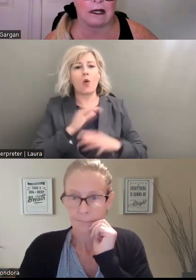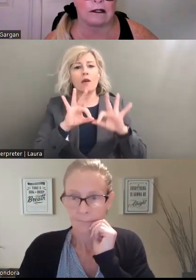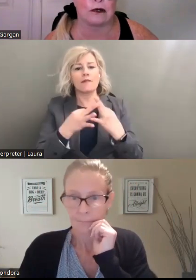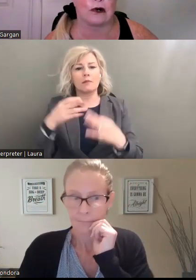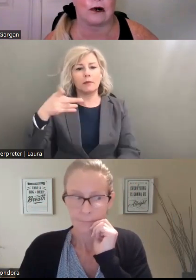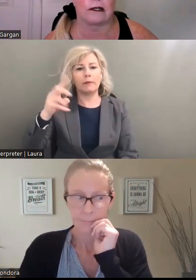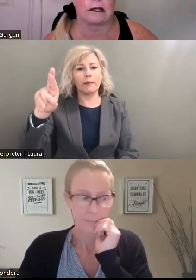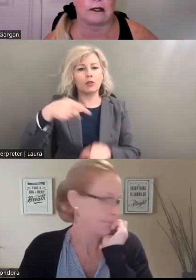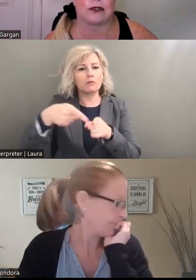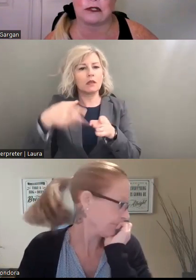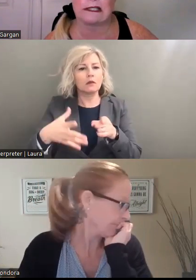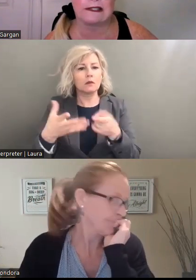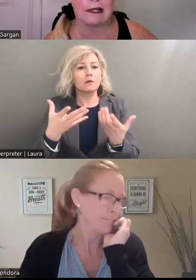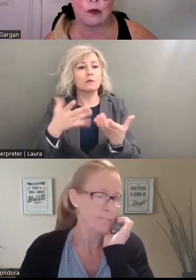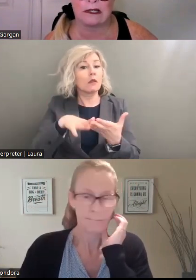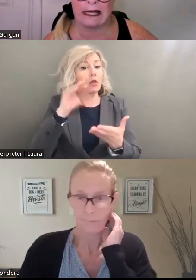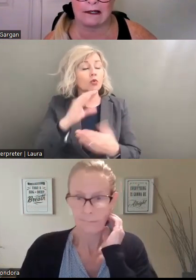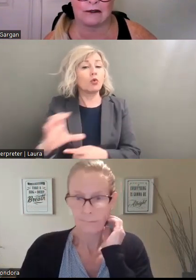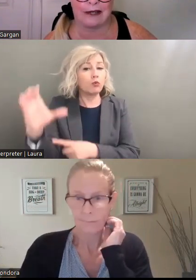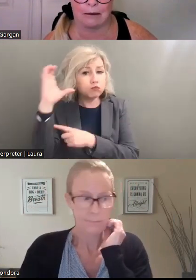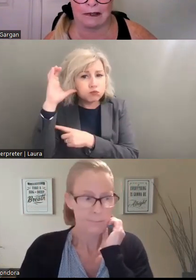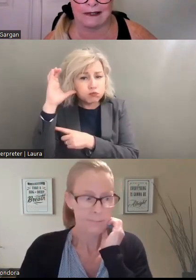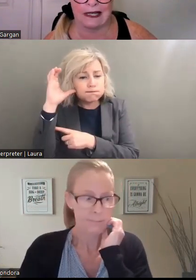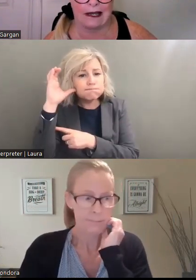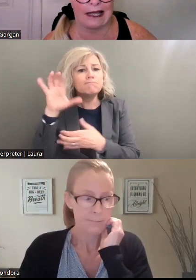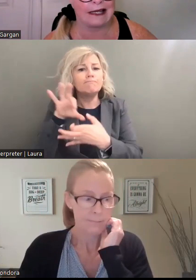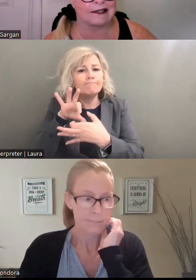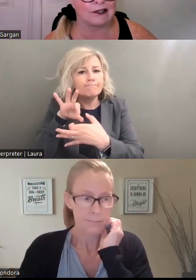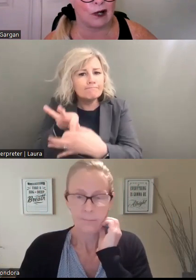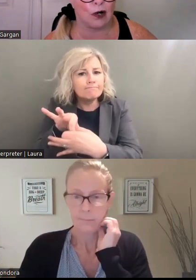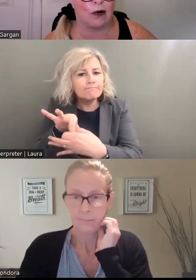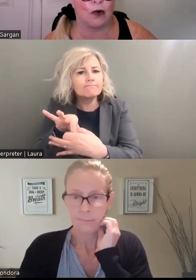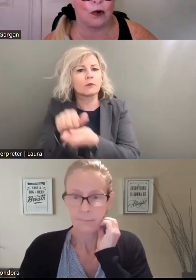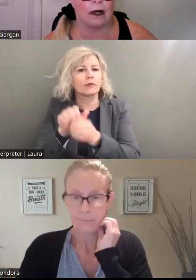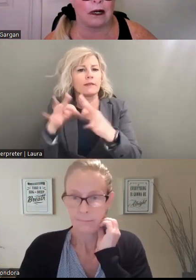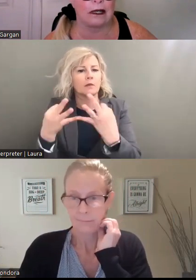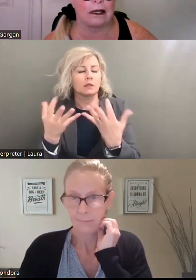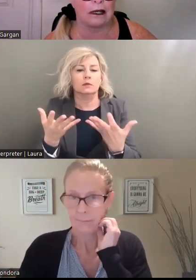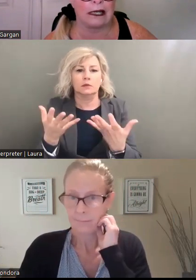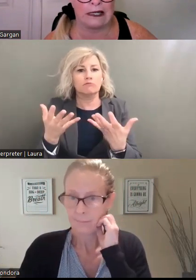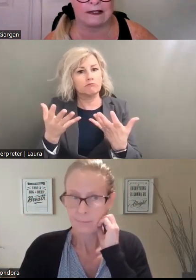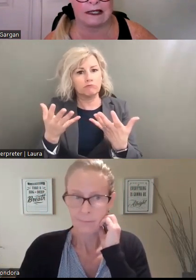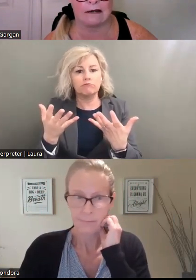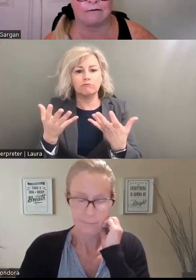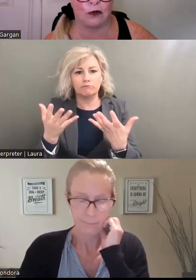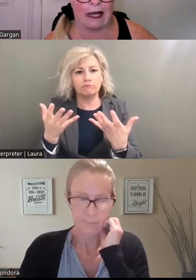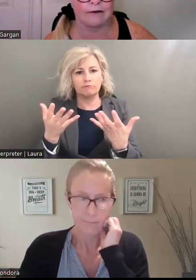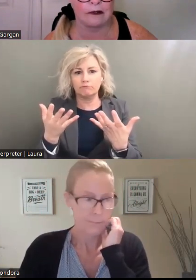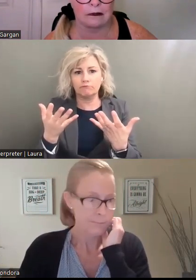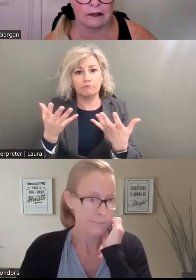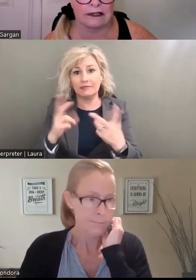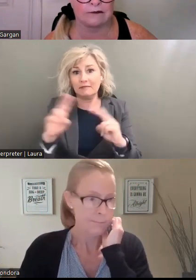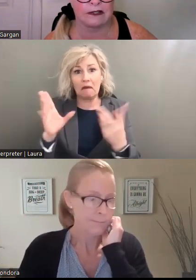specialists learn to listen and relate to families. And that's so easy if you